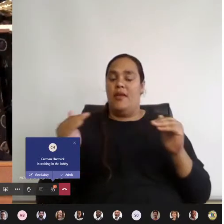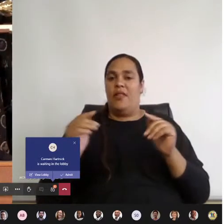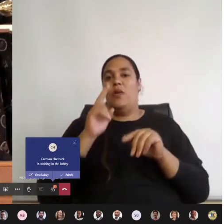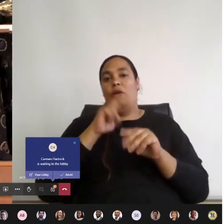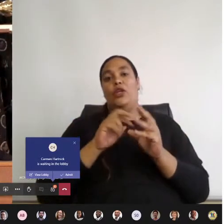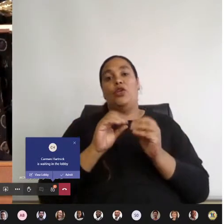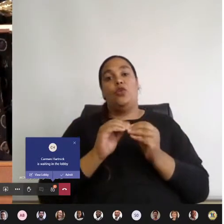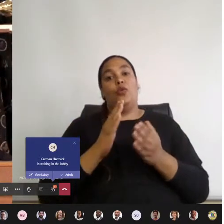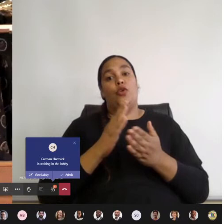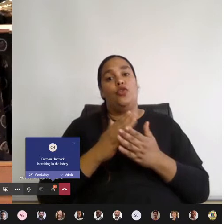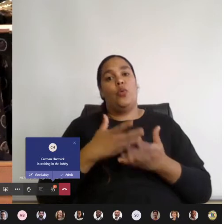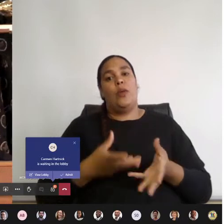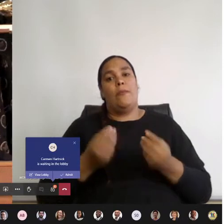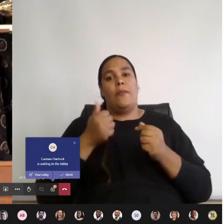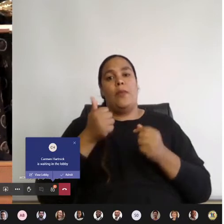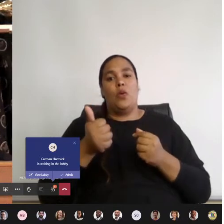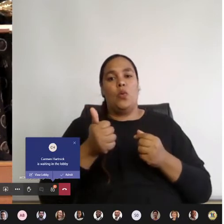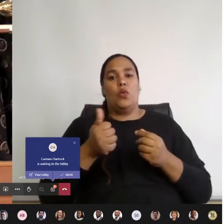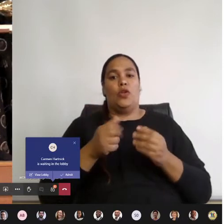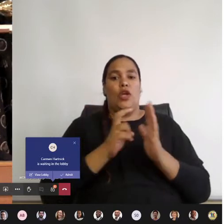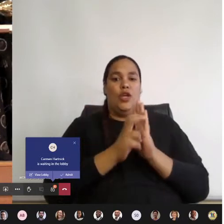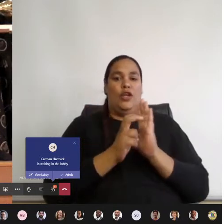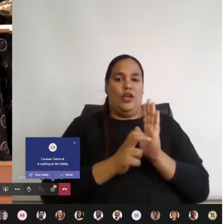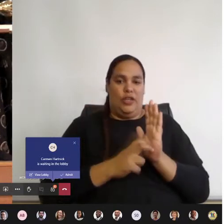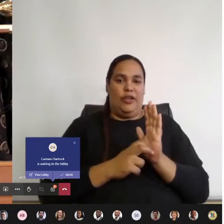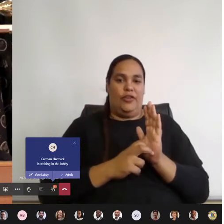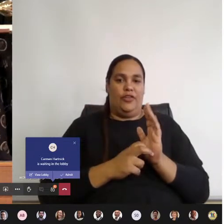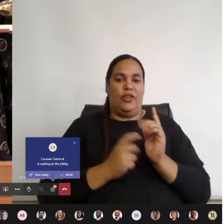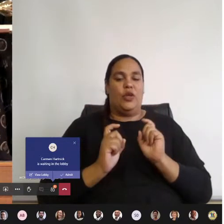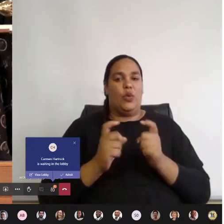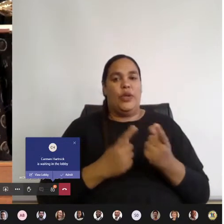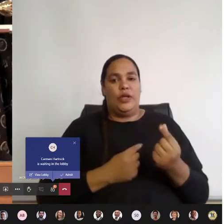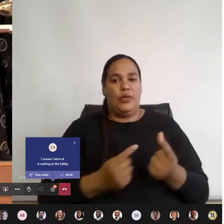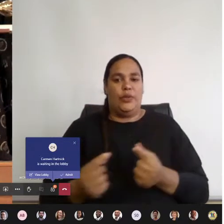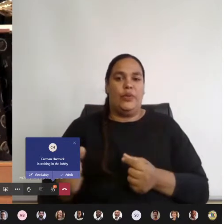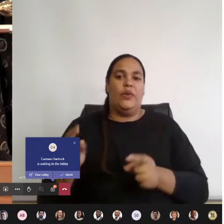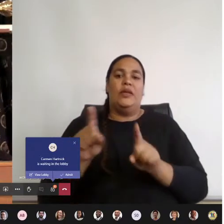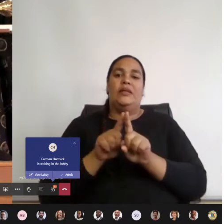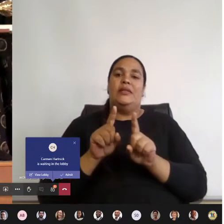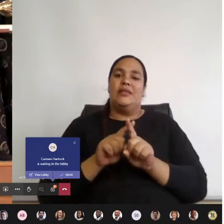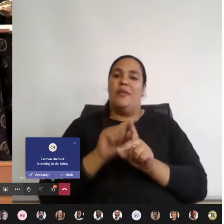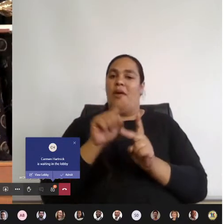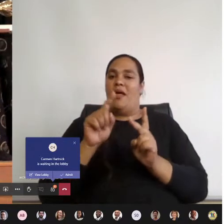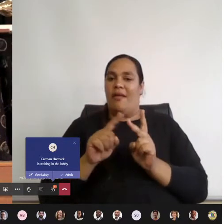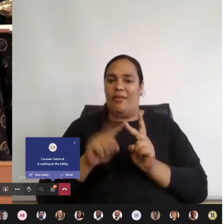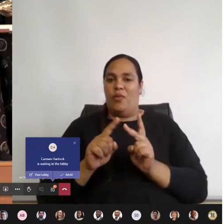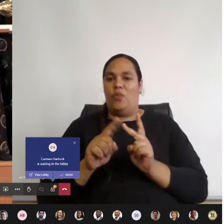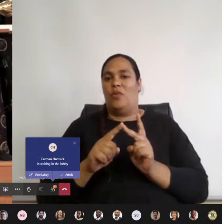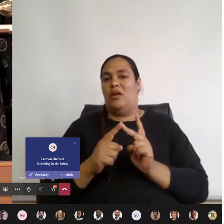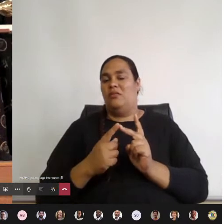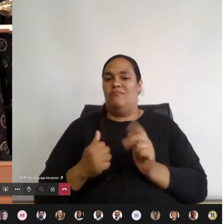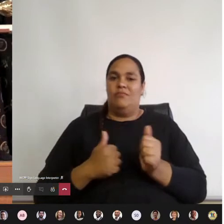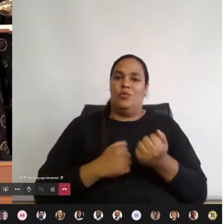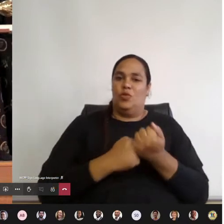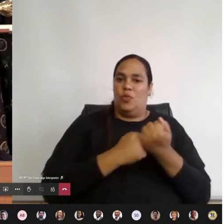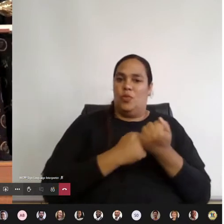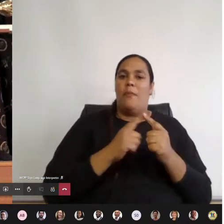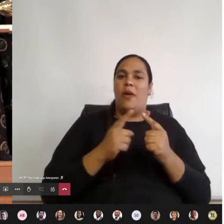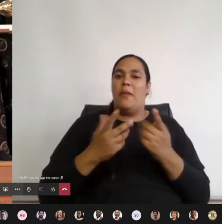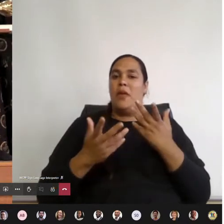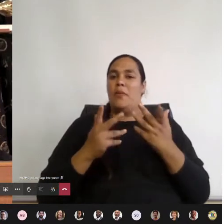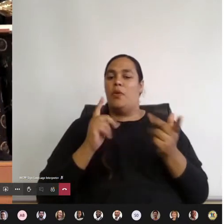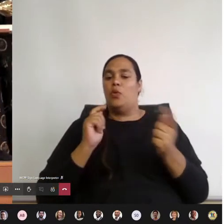sure we get a good piece of regulation. Let's try quickly and do it. Let's get another one on the back of it. I think we probably